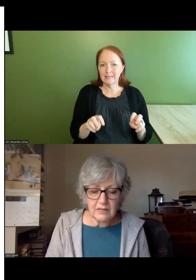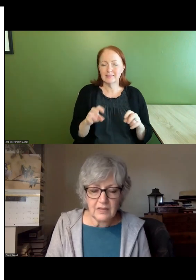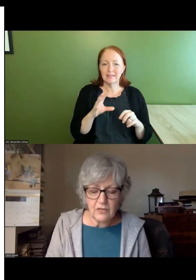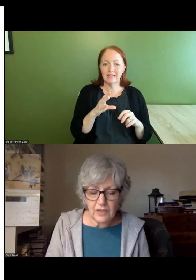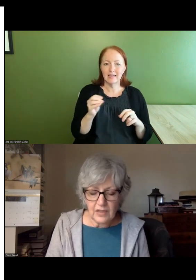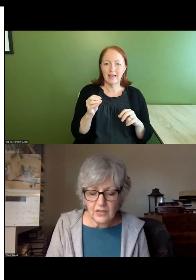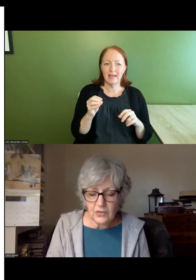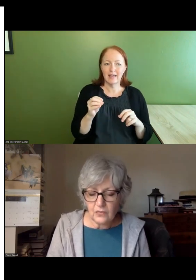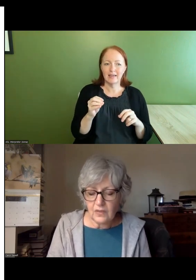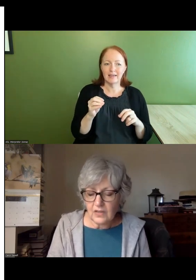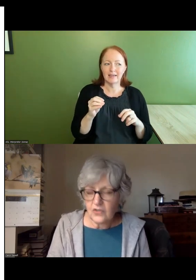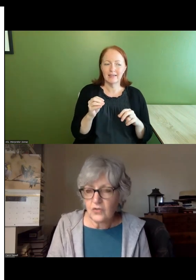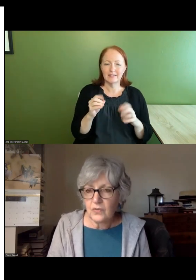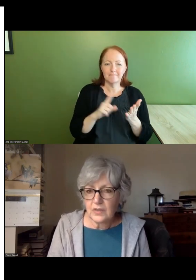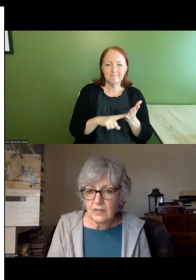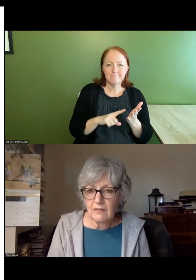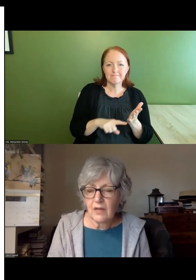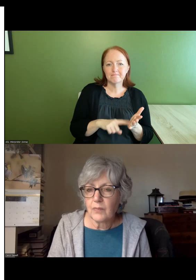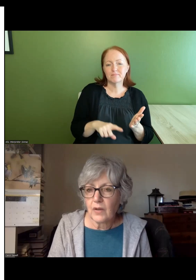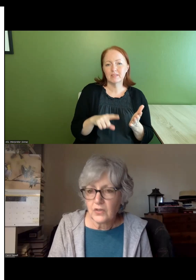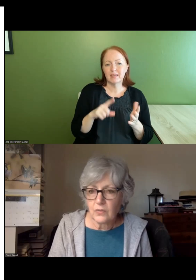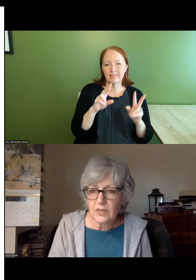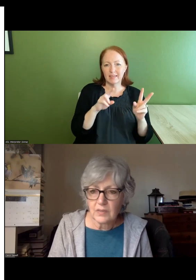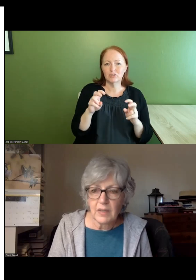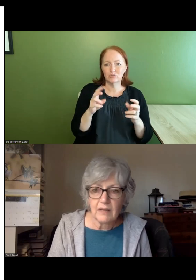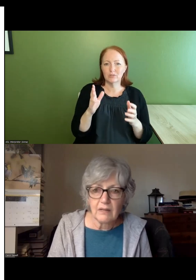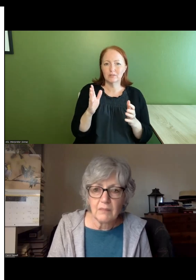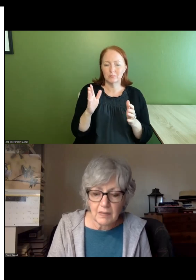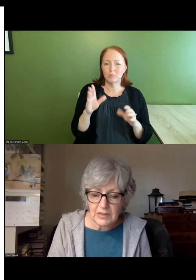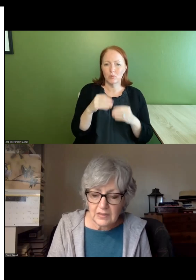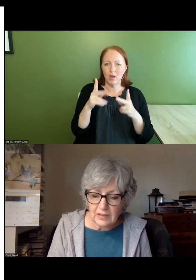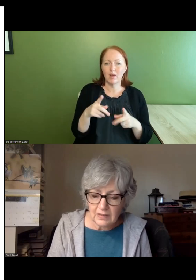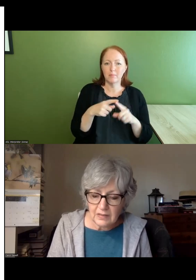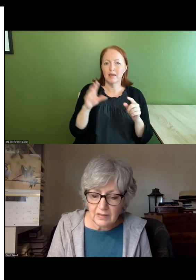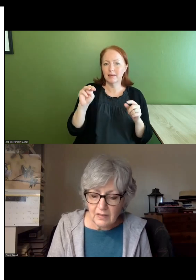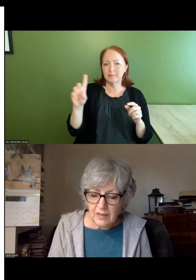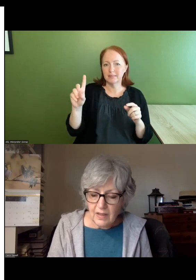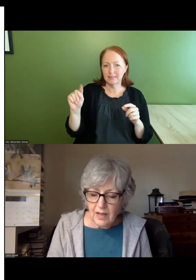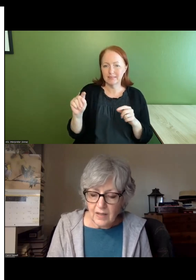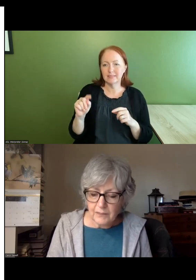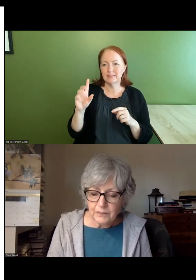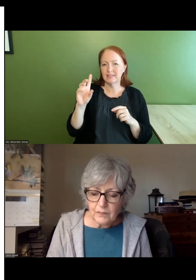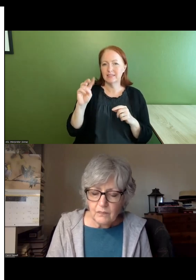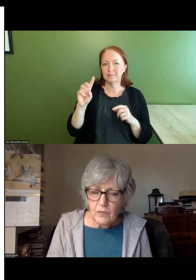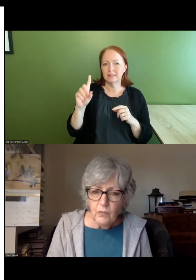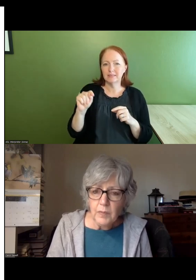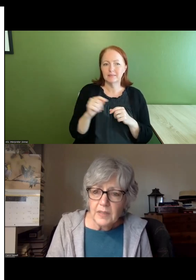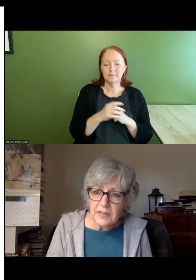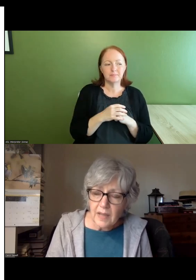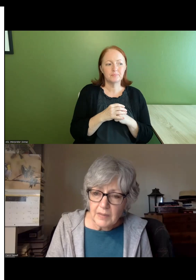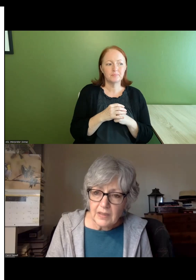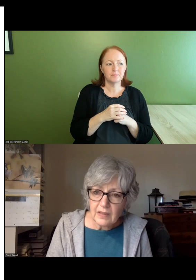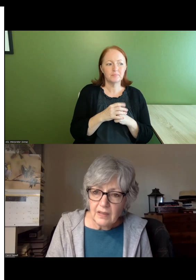and delving into the issues that are brought to us by the MDTs. We'll